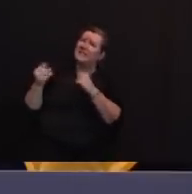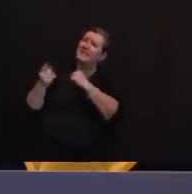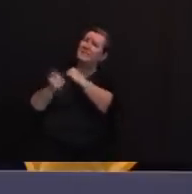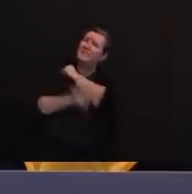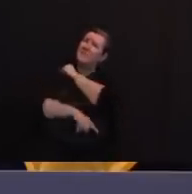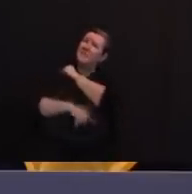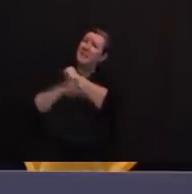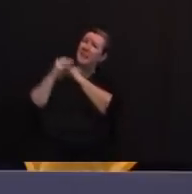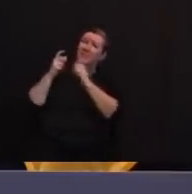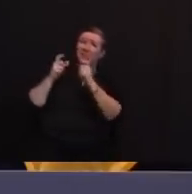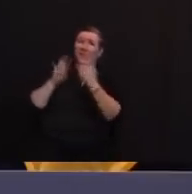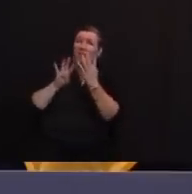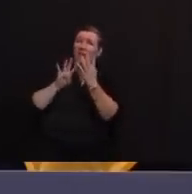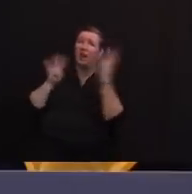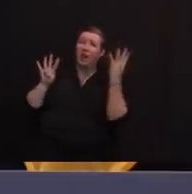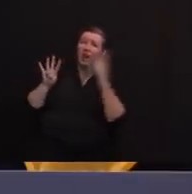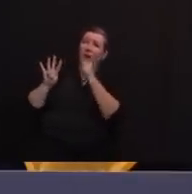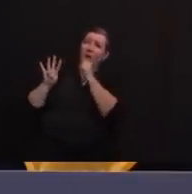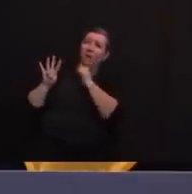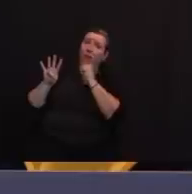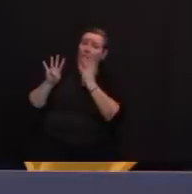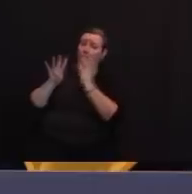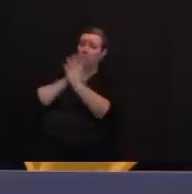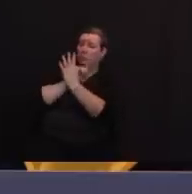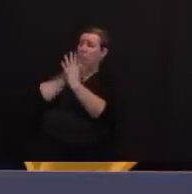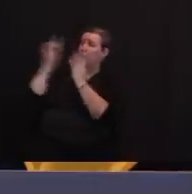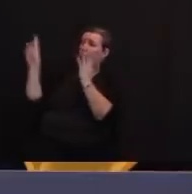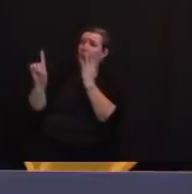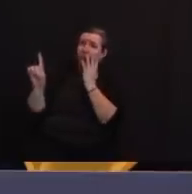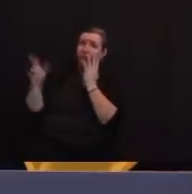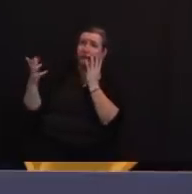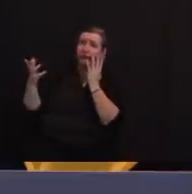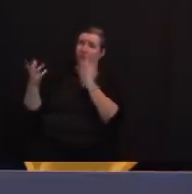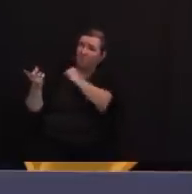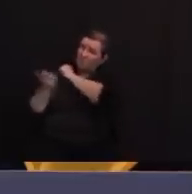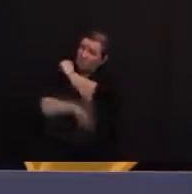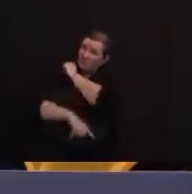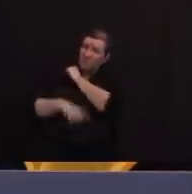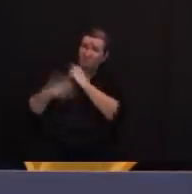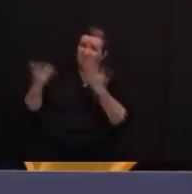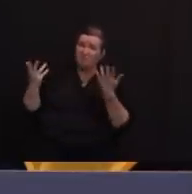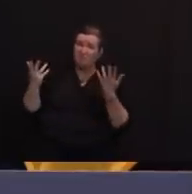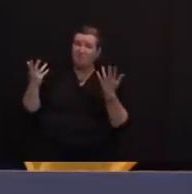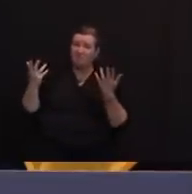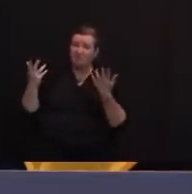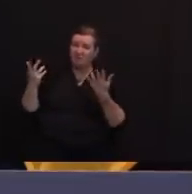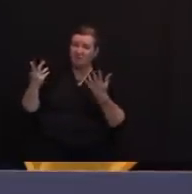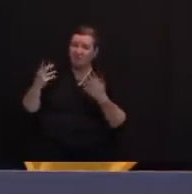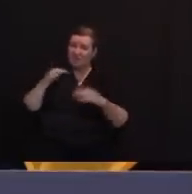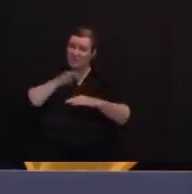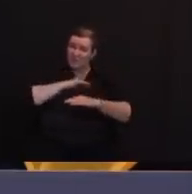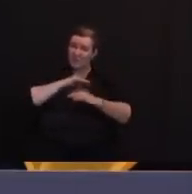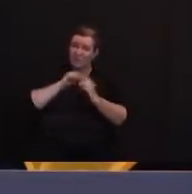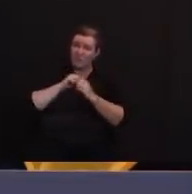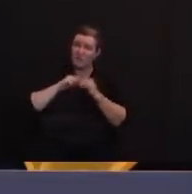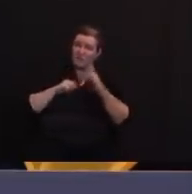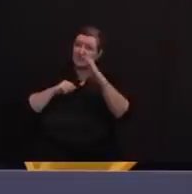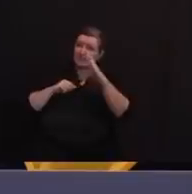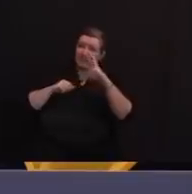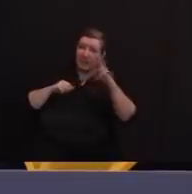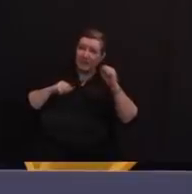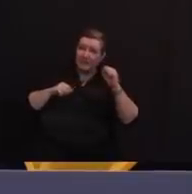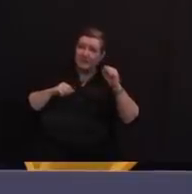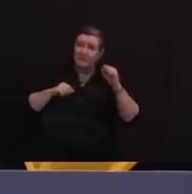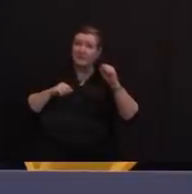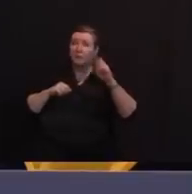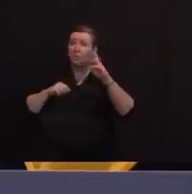on vaccines, and is that being monitored in any way? Are you satisfied with the rate the vaccine is going out via CVS and Walgreens?